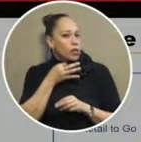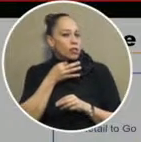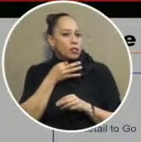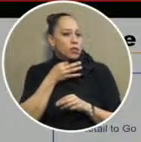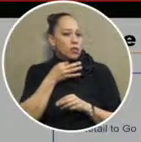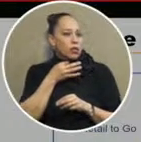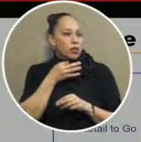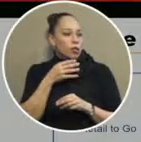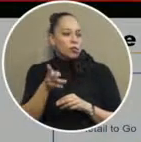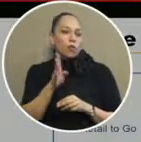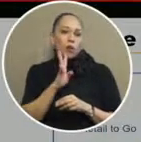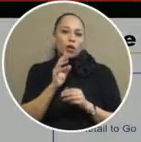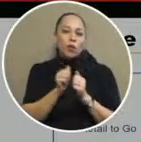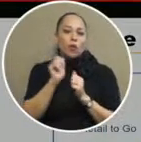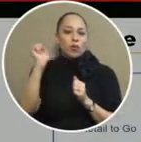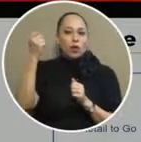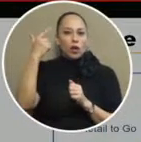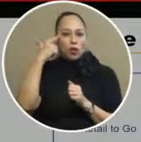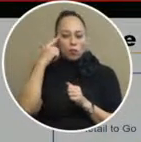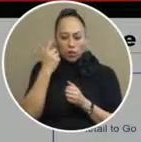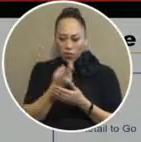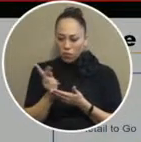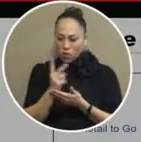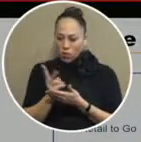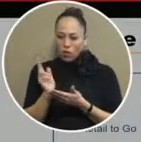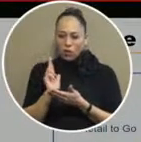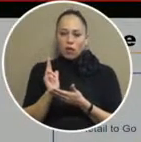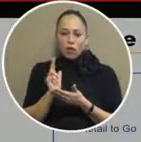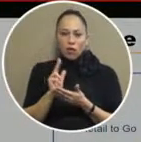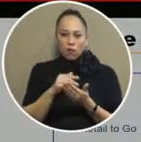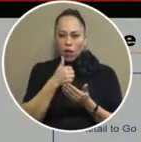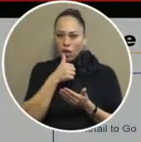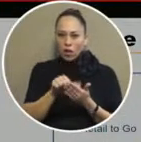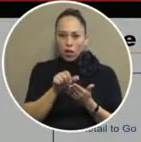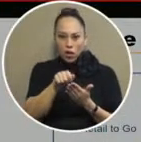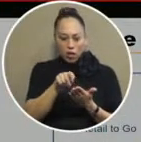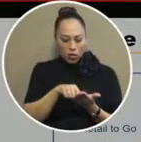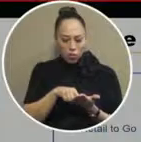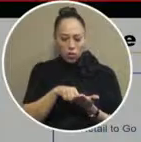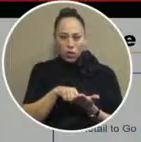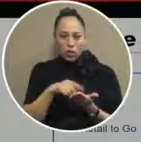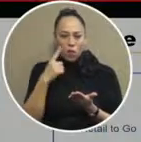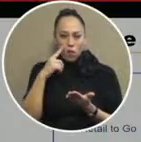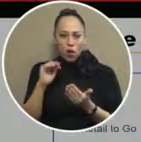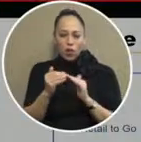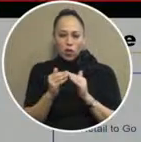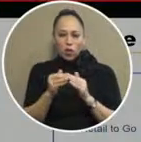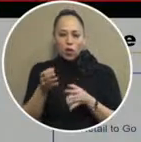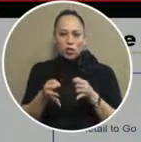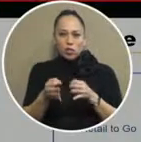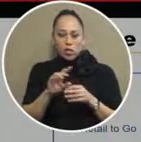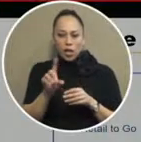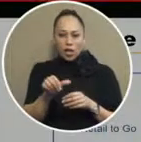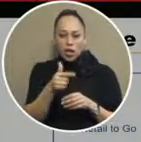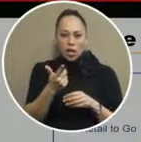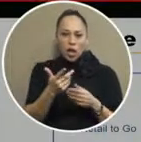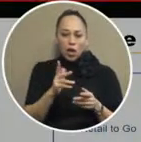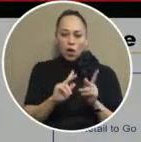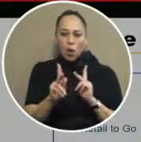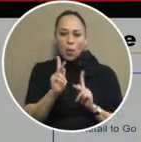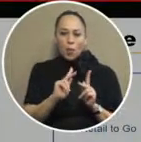had spoken with the governor a few weeks back. There was a letter that was written by the county judge and other elected officials,